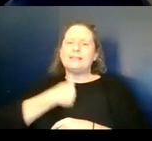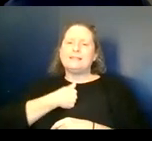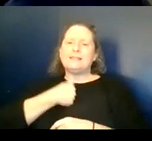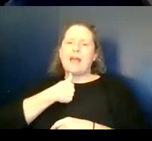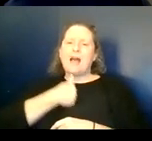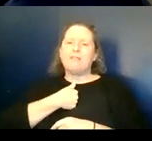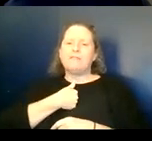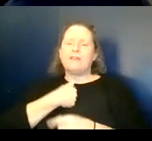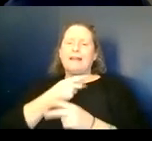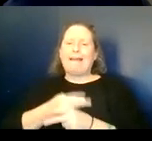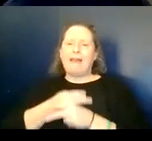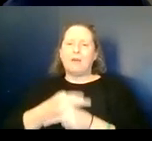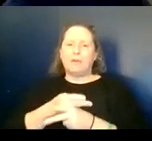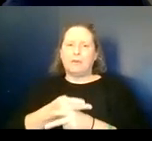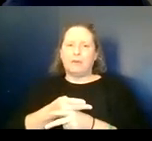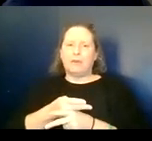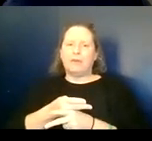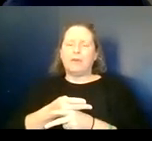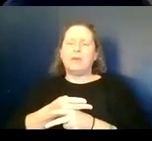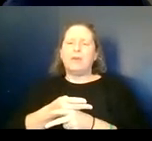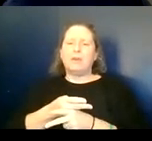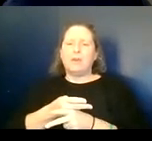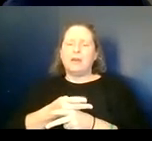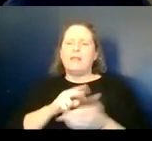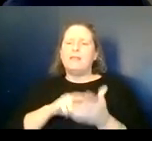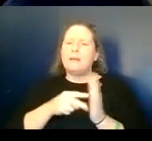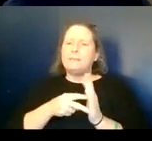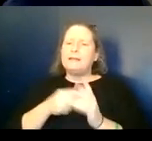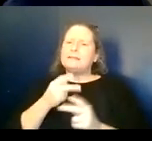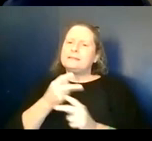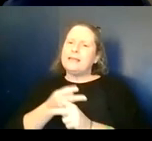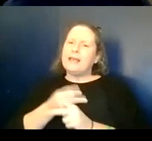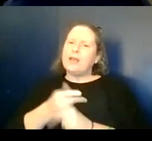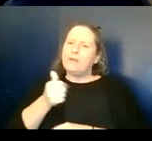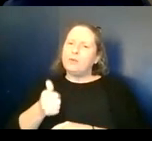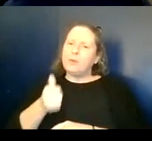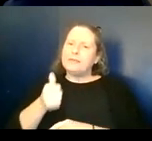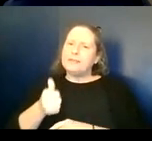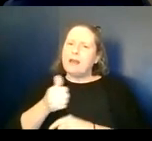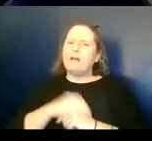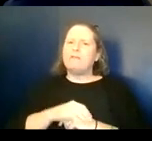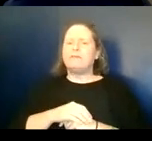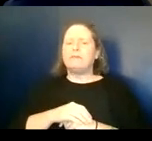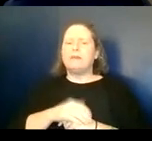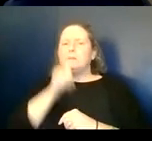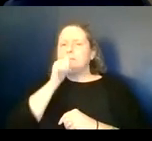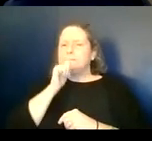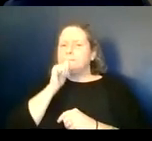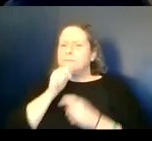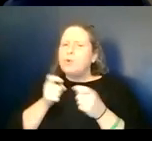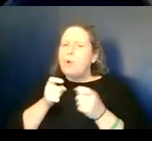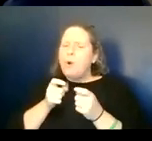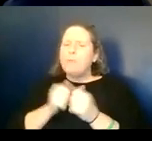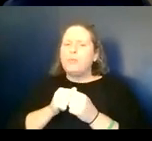self-care is basically taking care of yourself and coping with